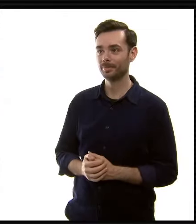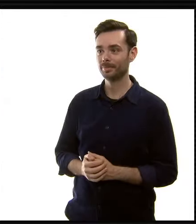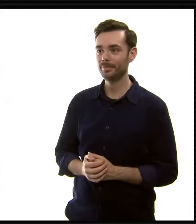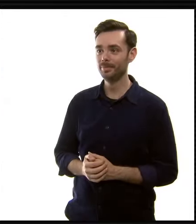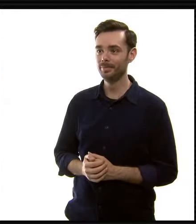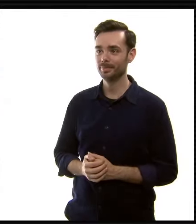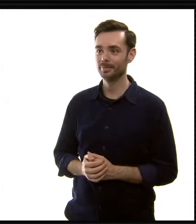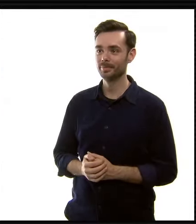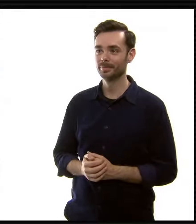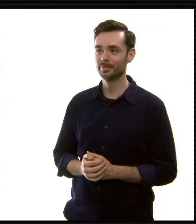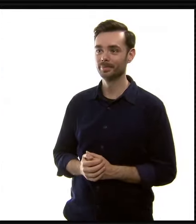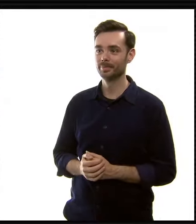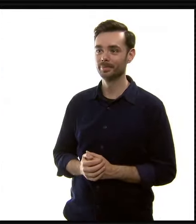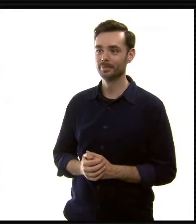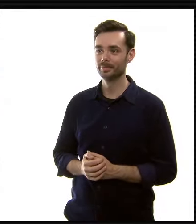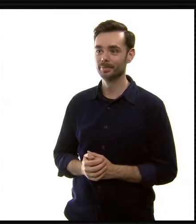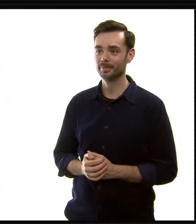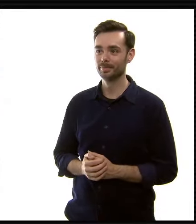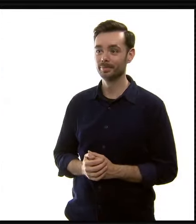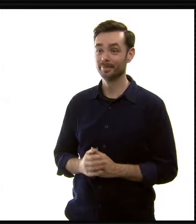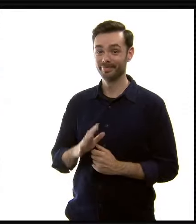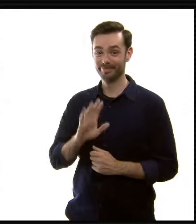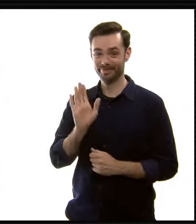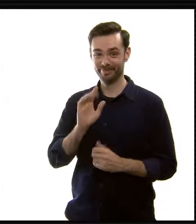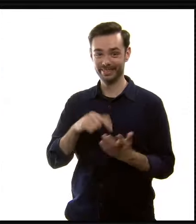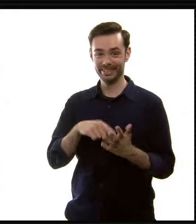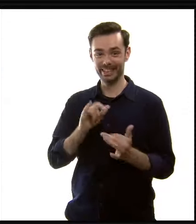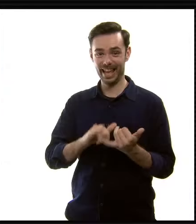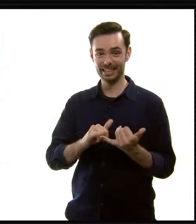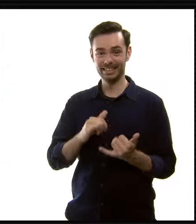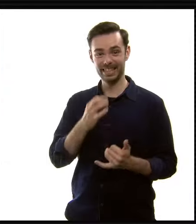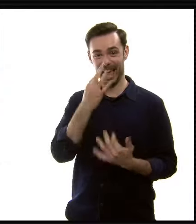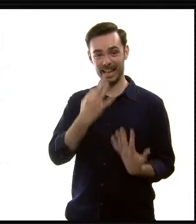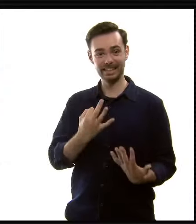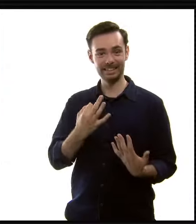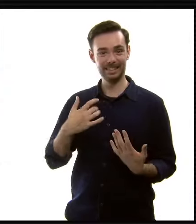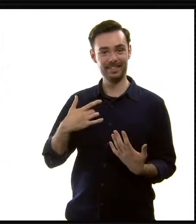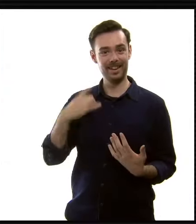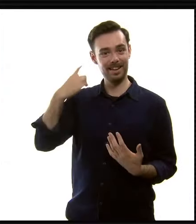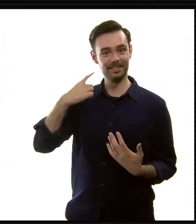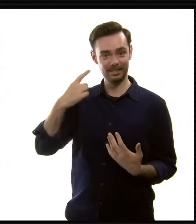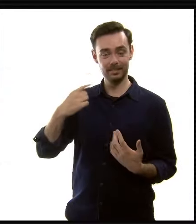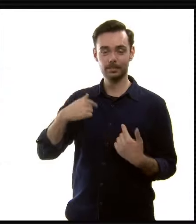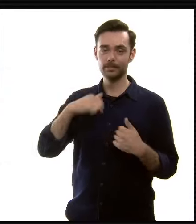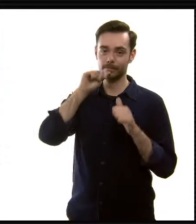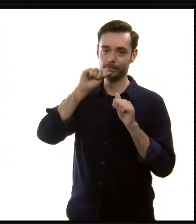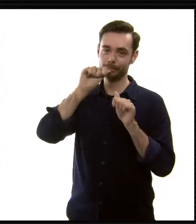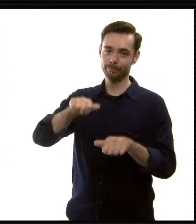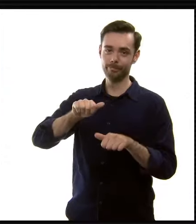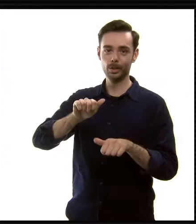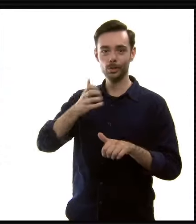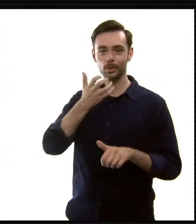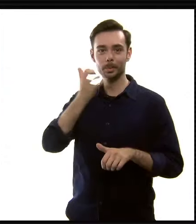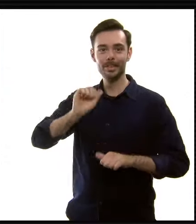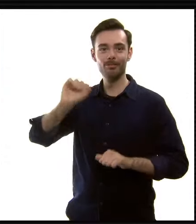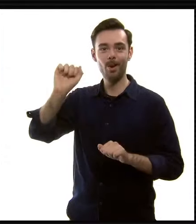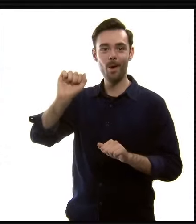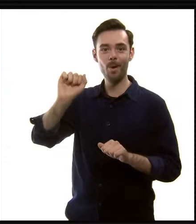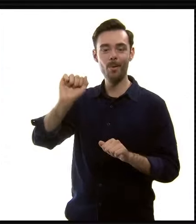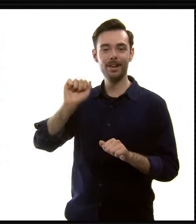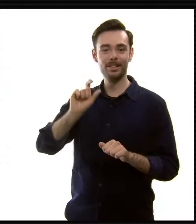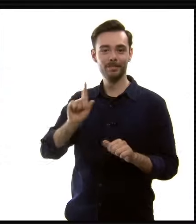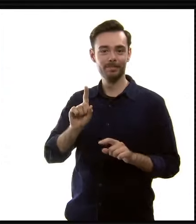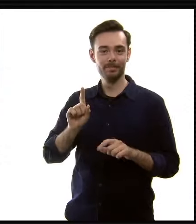Hi, I'm Tess. I'm 8 years old. I live in London, and my favourite Marvel superhero is Black